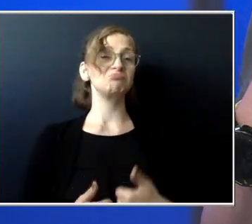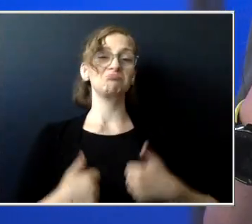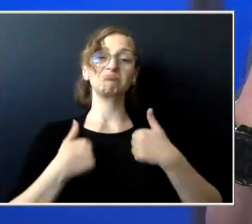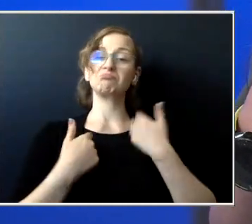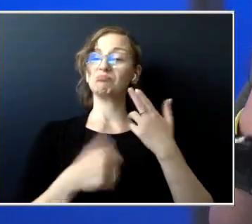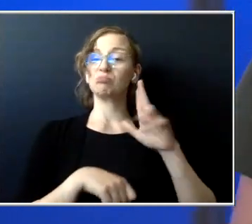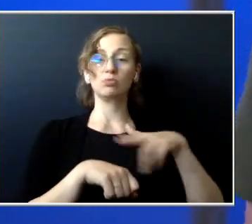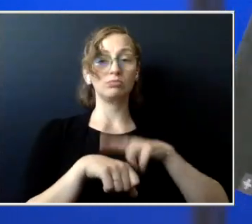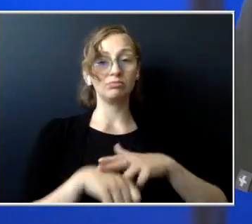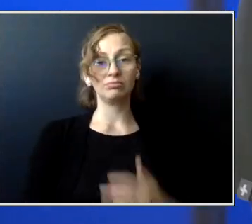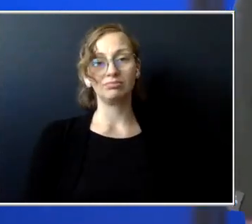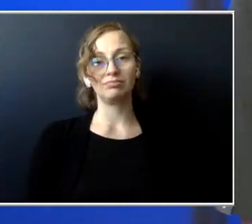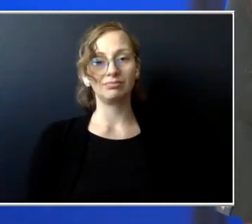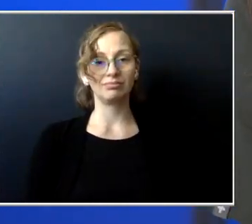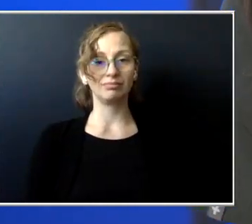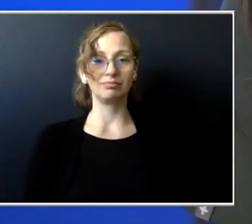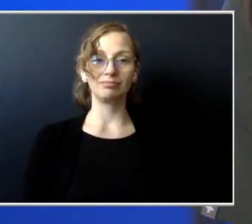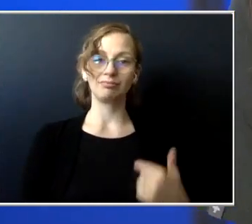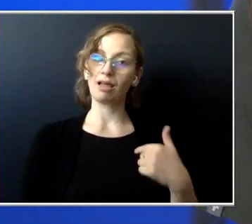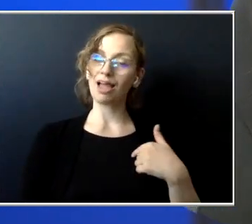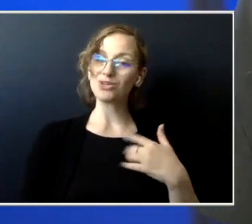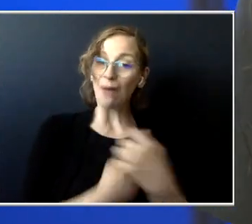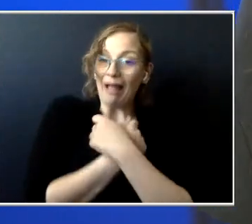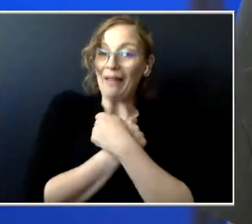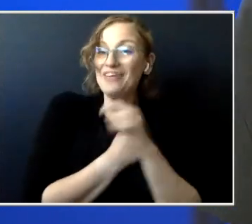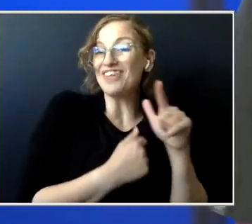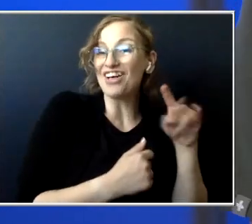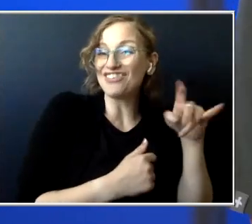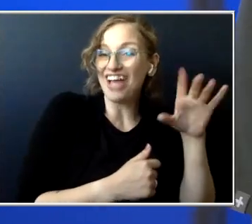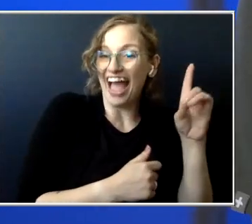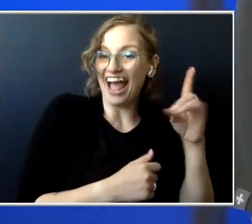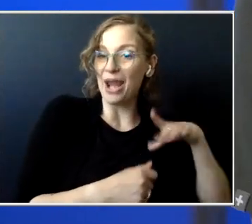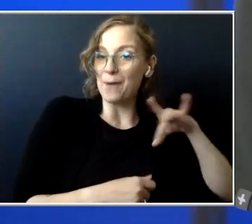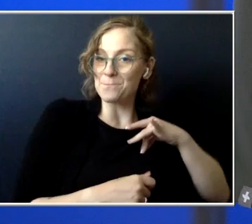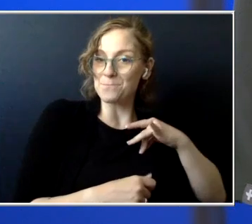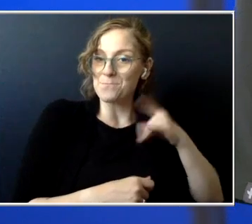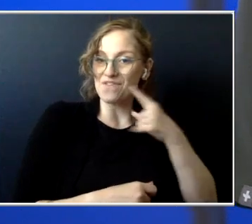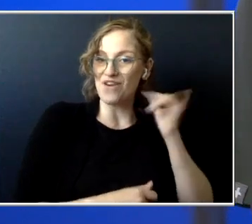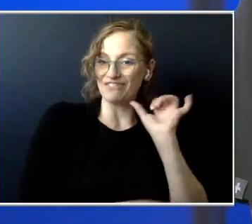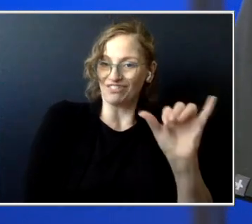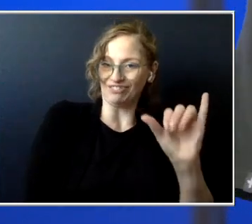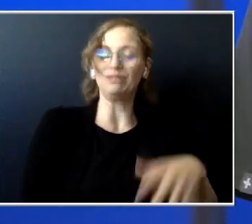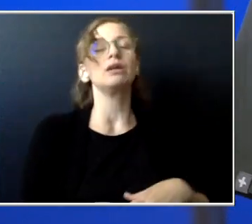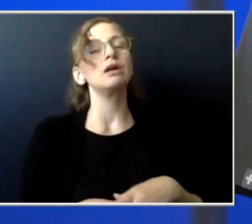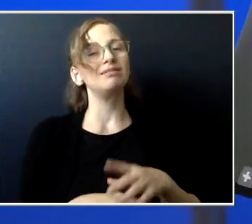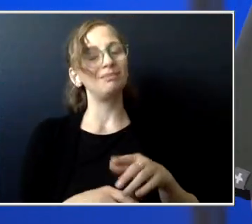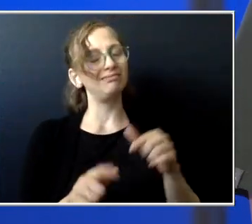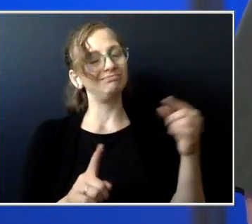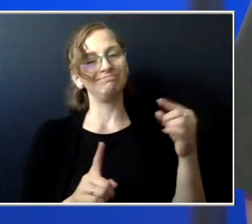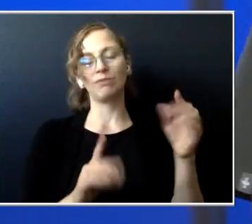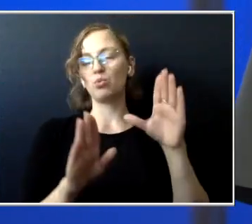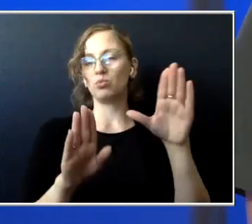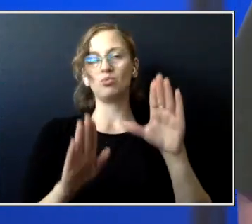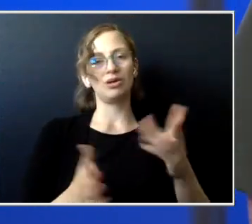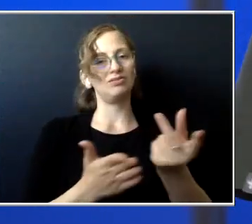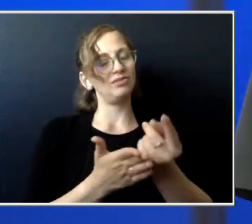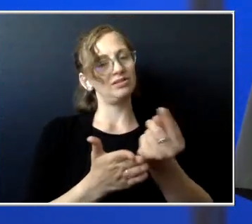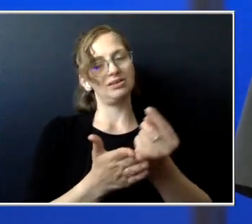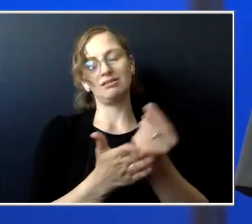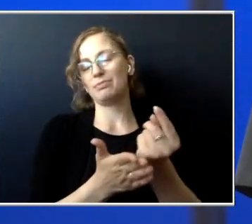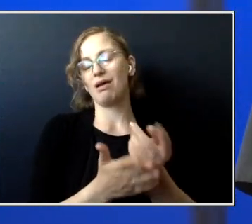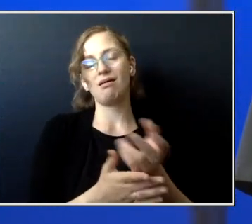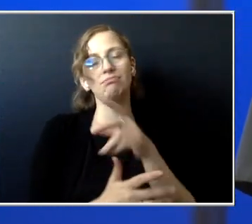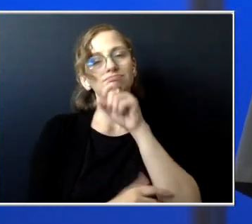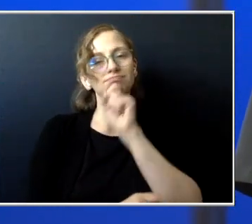love LVAD. I will always wear this pen. I just think that this is a wonderful, wonderful therapy, and I just love seeing and hearing patient